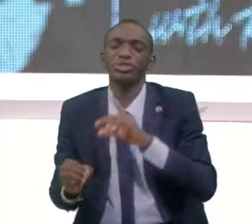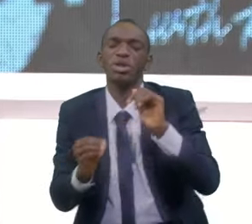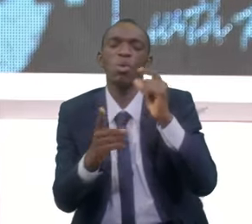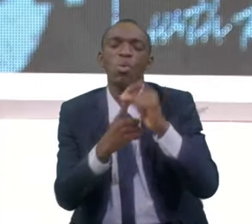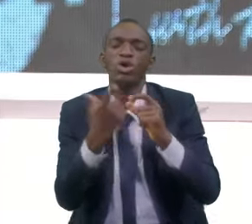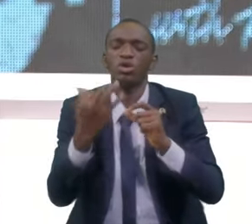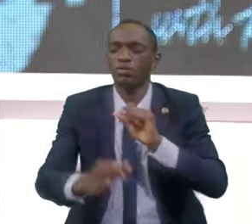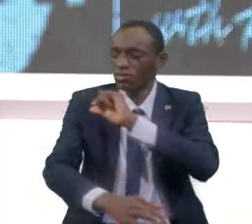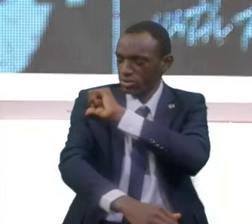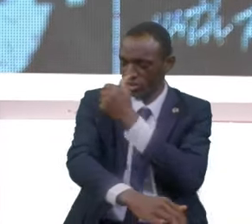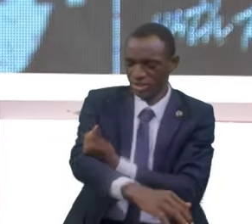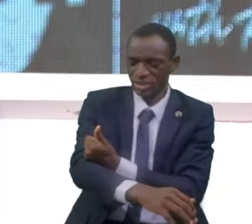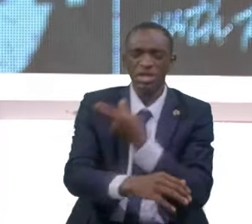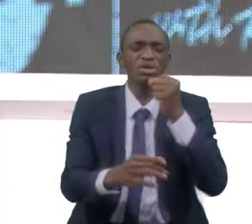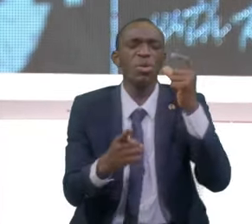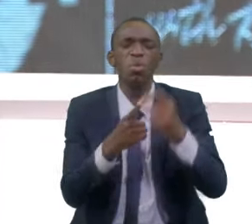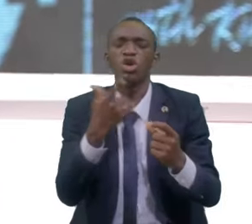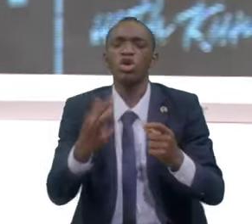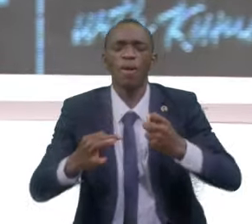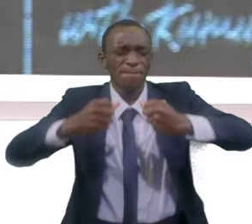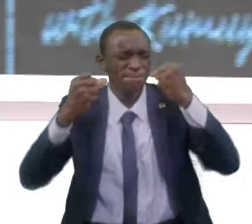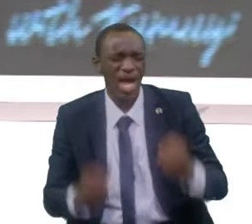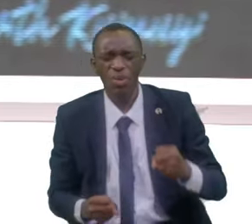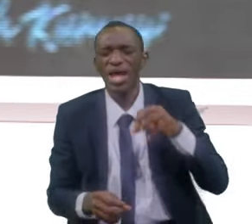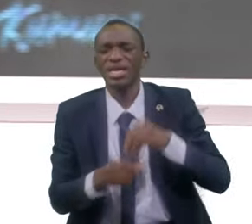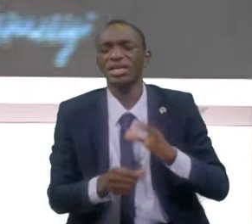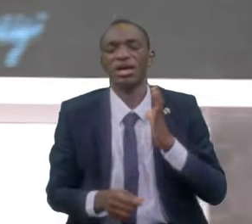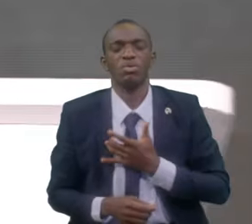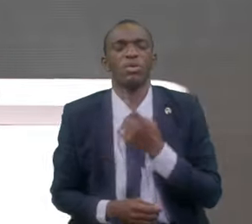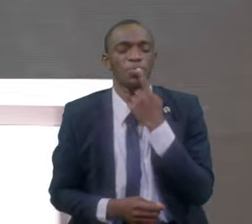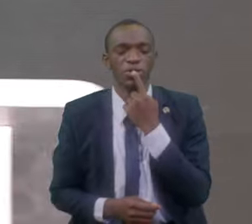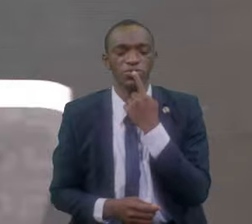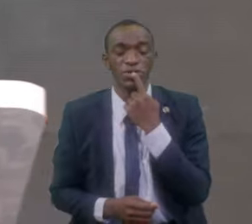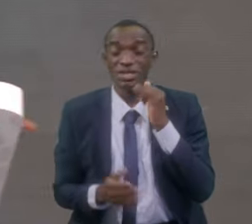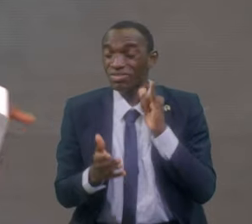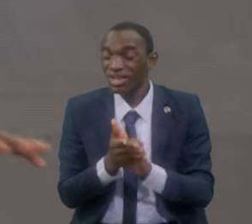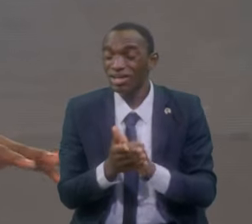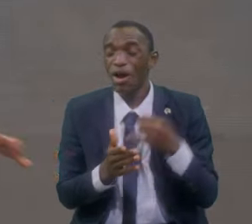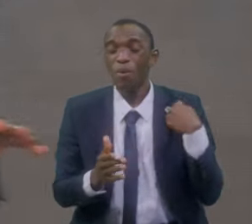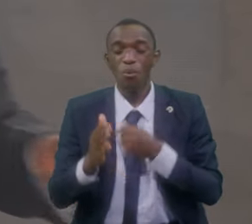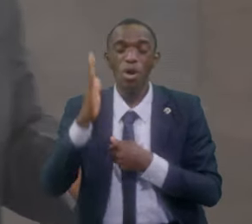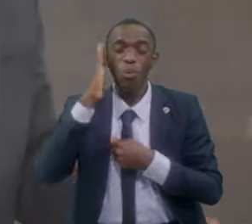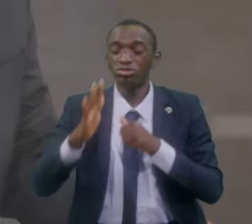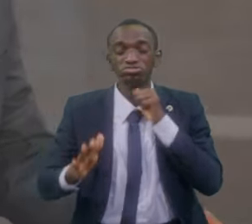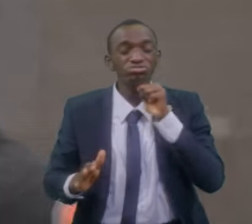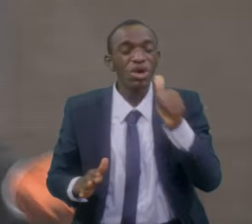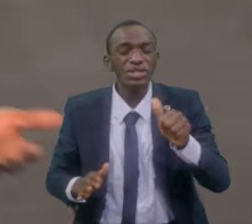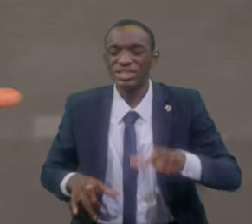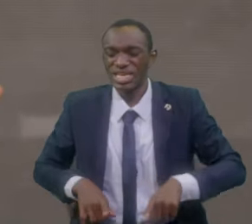power in every mouth, that we will not live by what